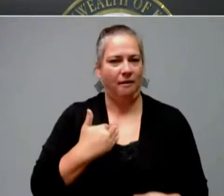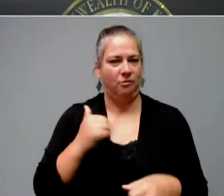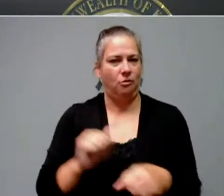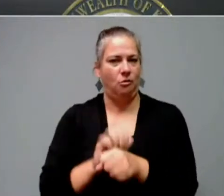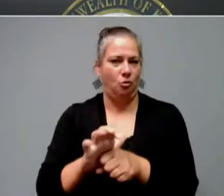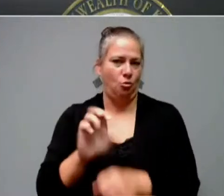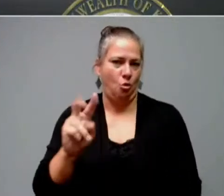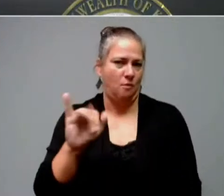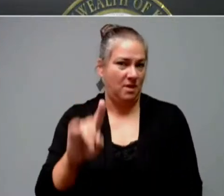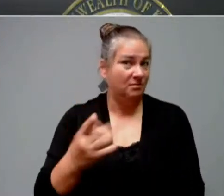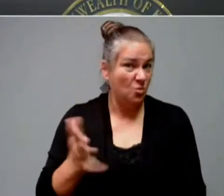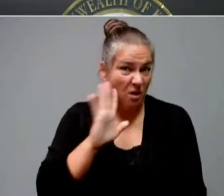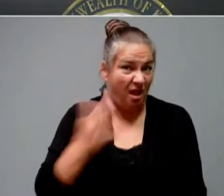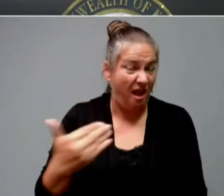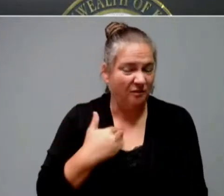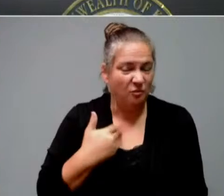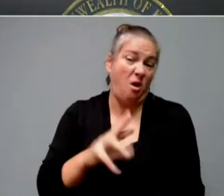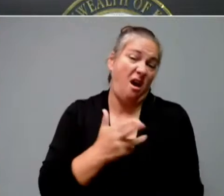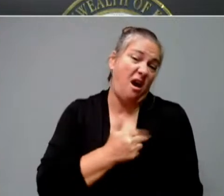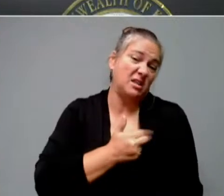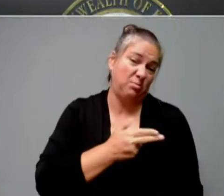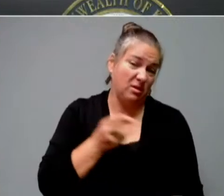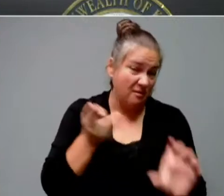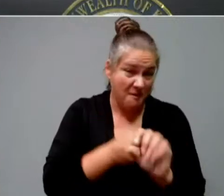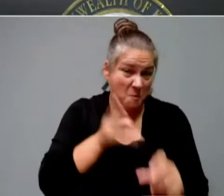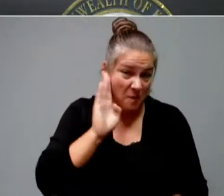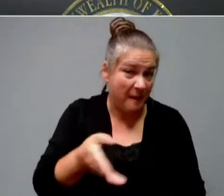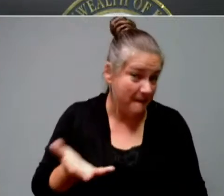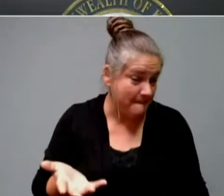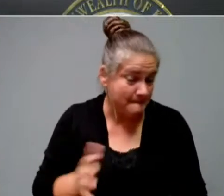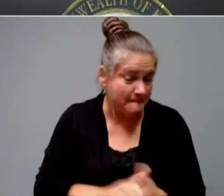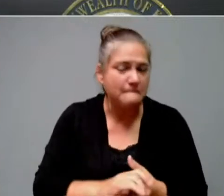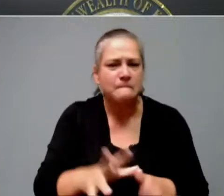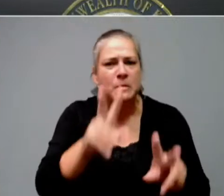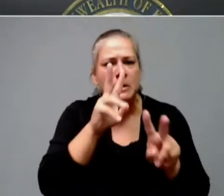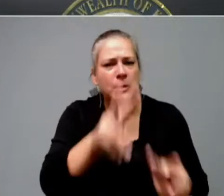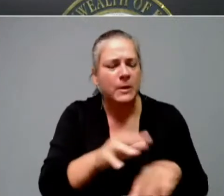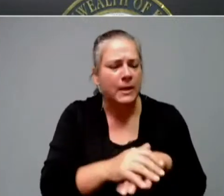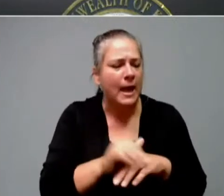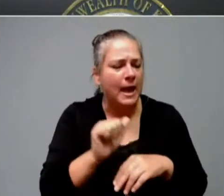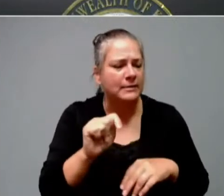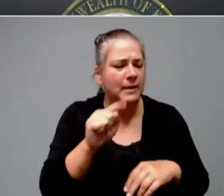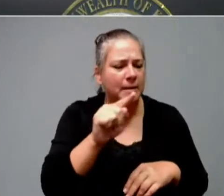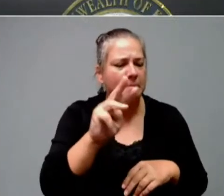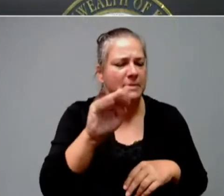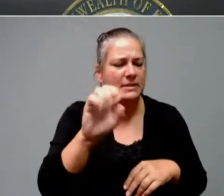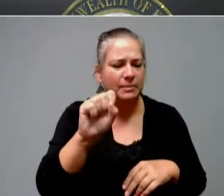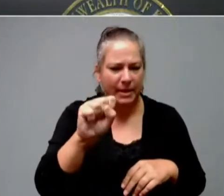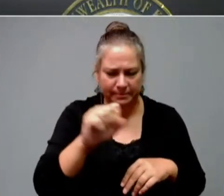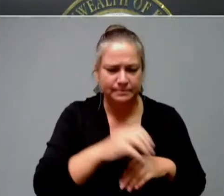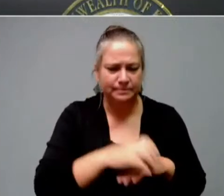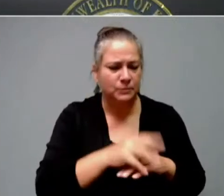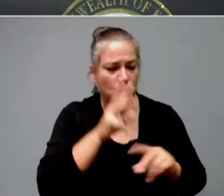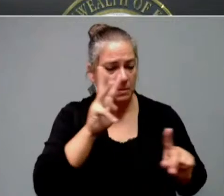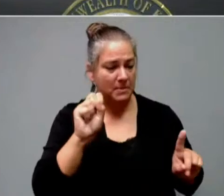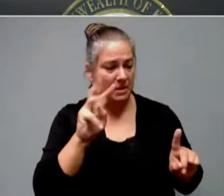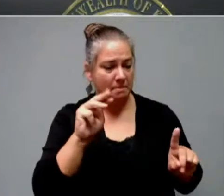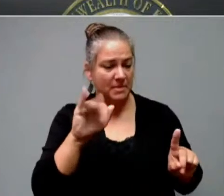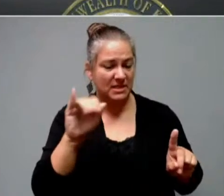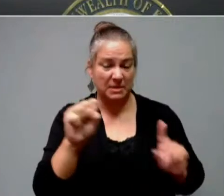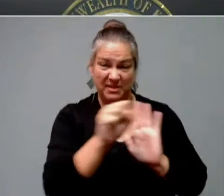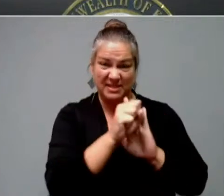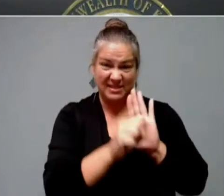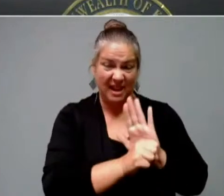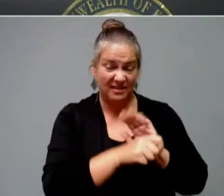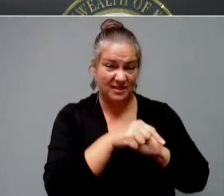up hospitalized. Just look at what we are seeing in Mississippi. Mississippi has now lost